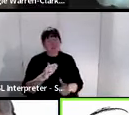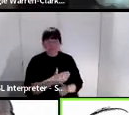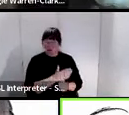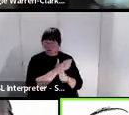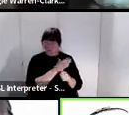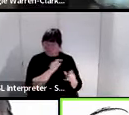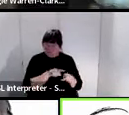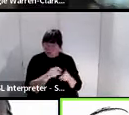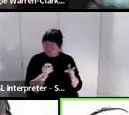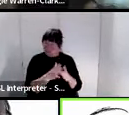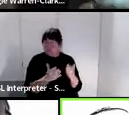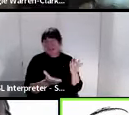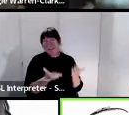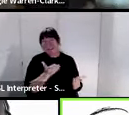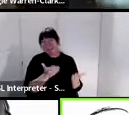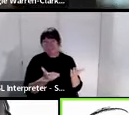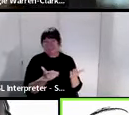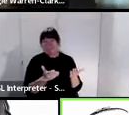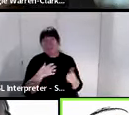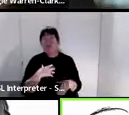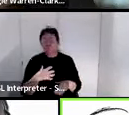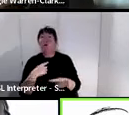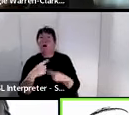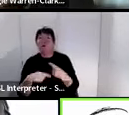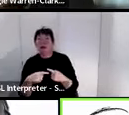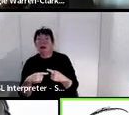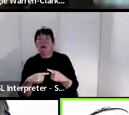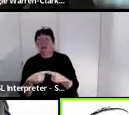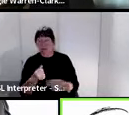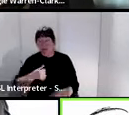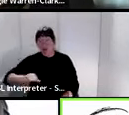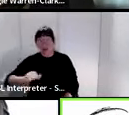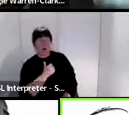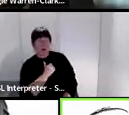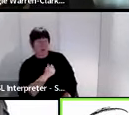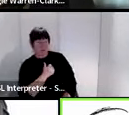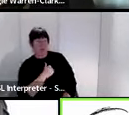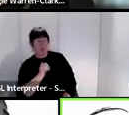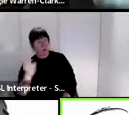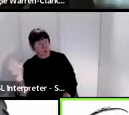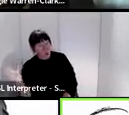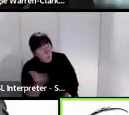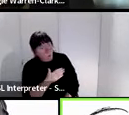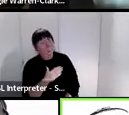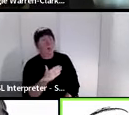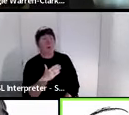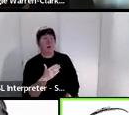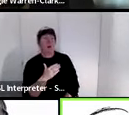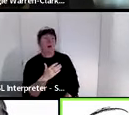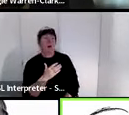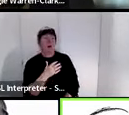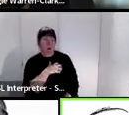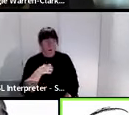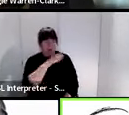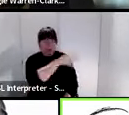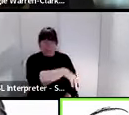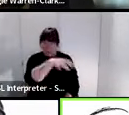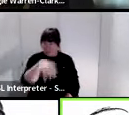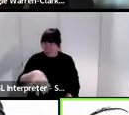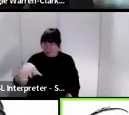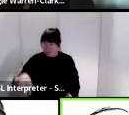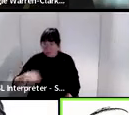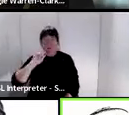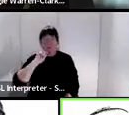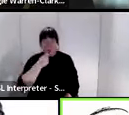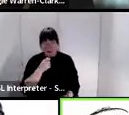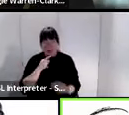priorities per se, as it is about saying our expectation is that all governments will do X, Y, Z, provide